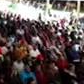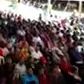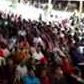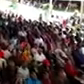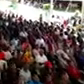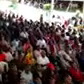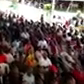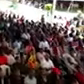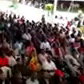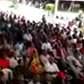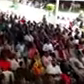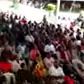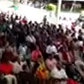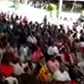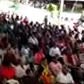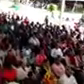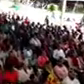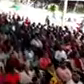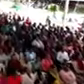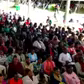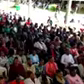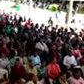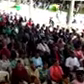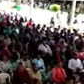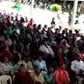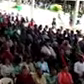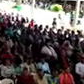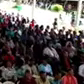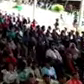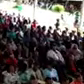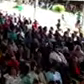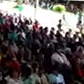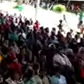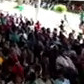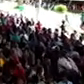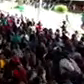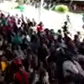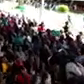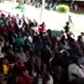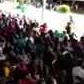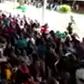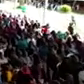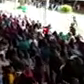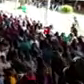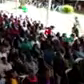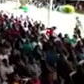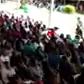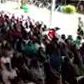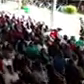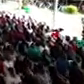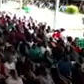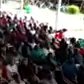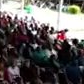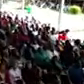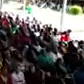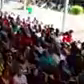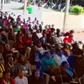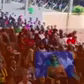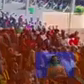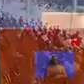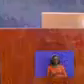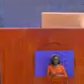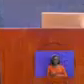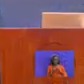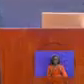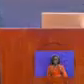okay and so when I saw that thing on the sson so this is Solomon he has perfected kingship and abandoned prood so he